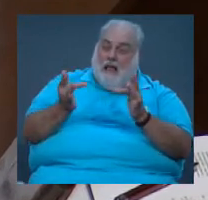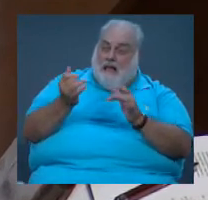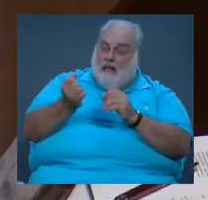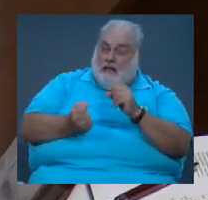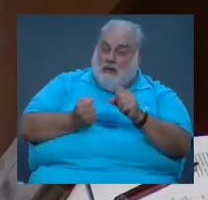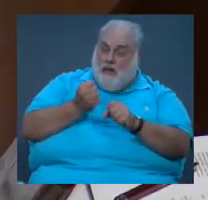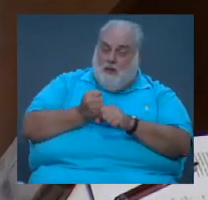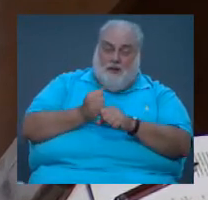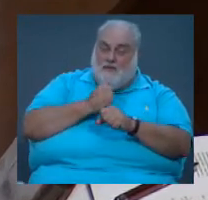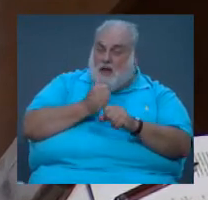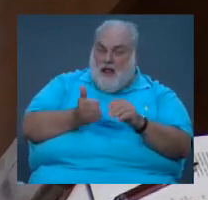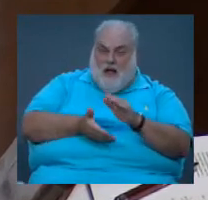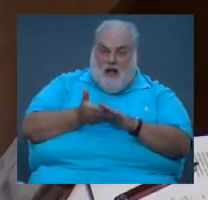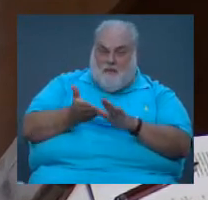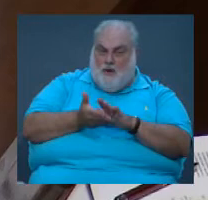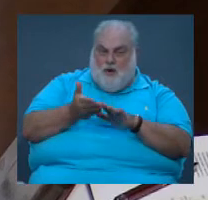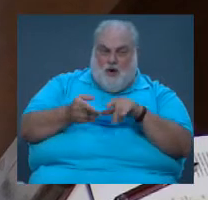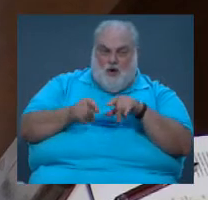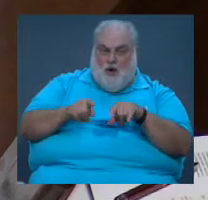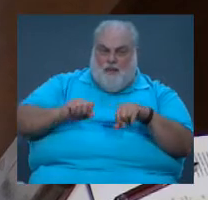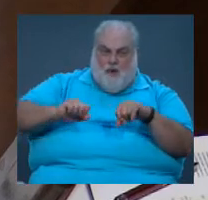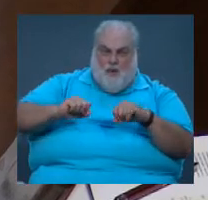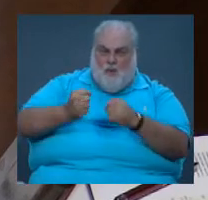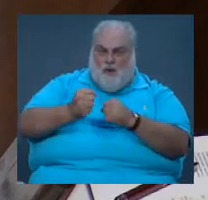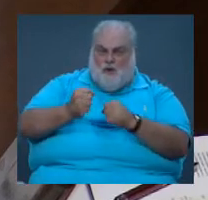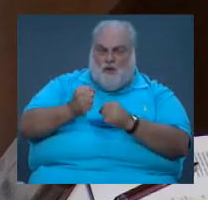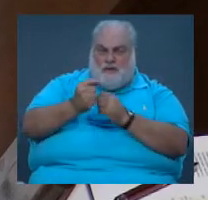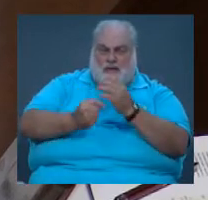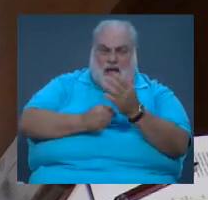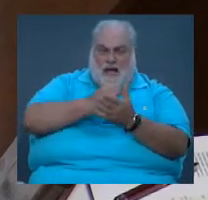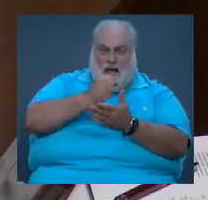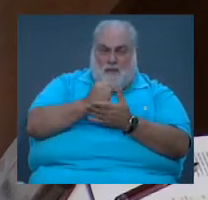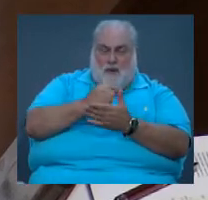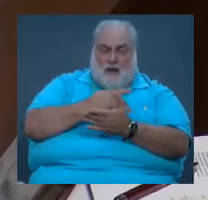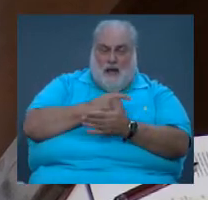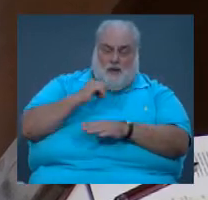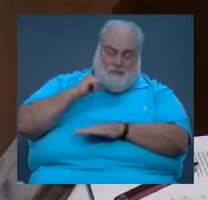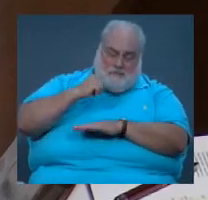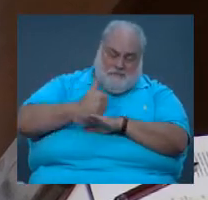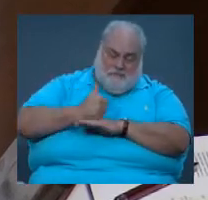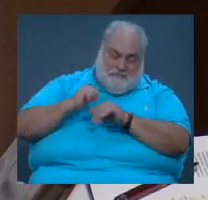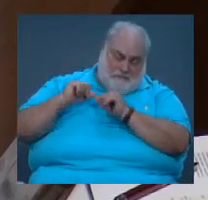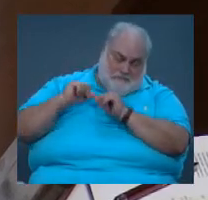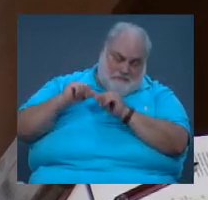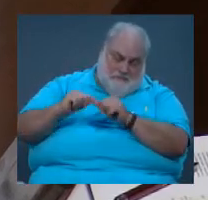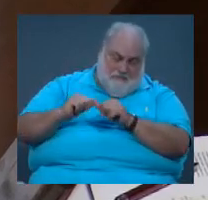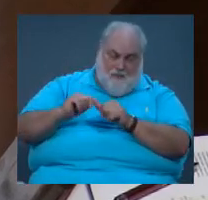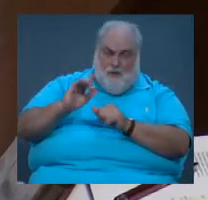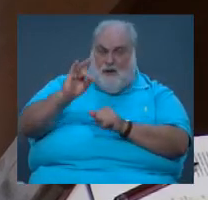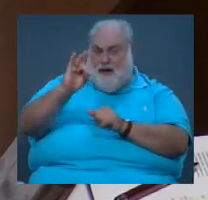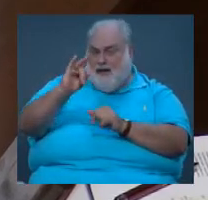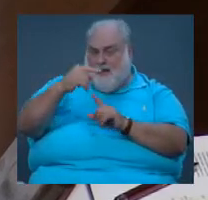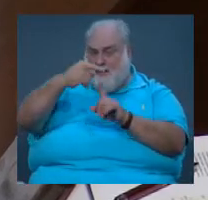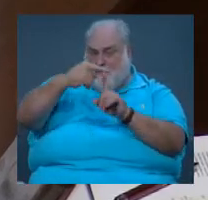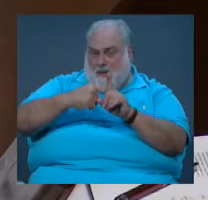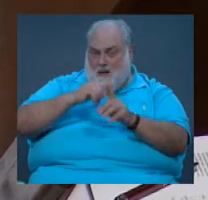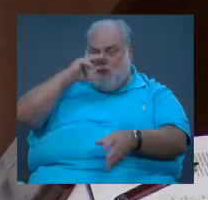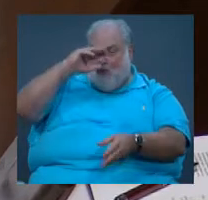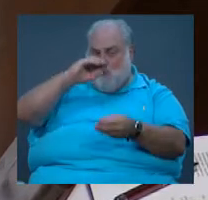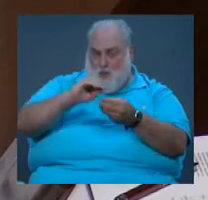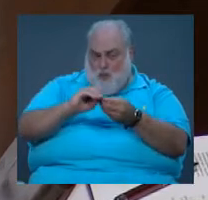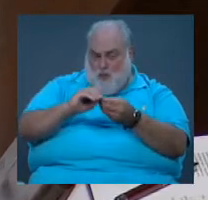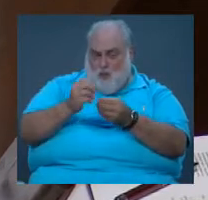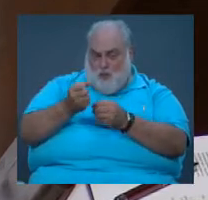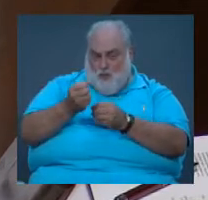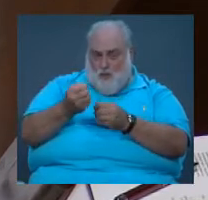haven't operated it during a winter time. So we'd like this to stay in place for 18 months total, where